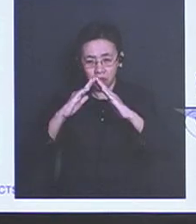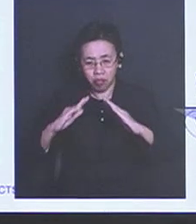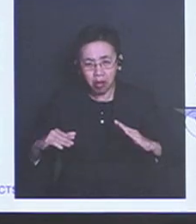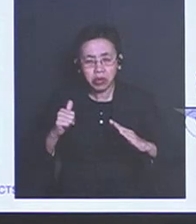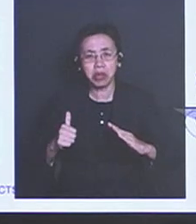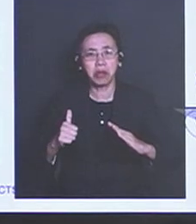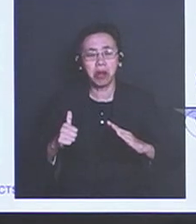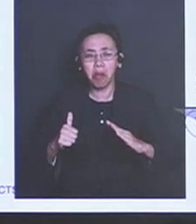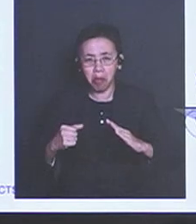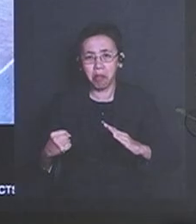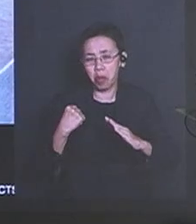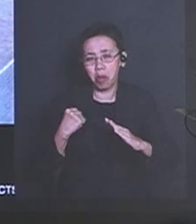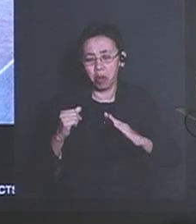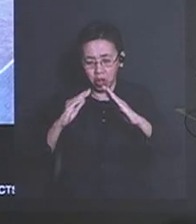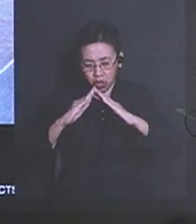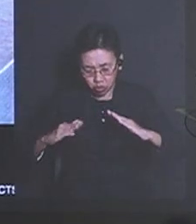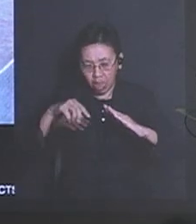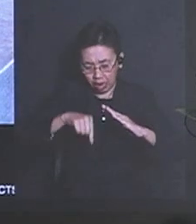earthquake.